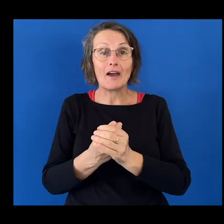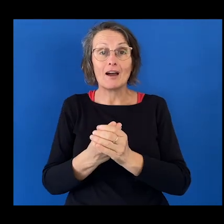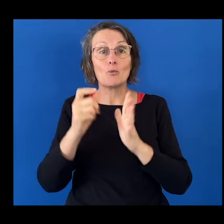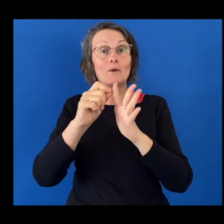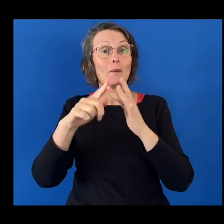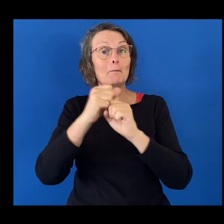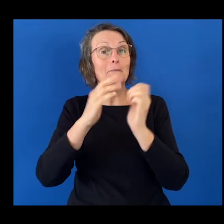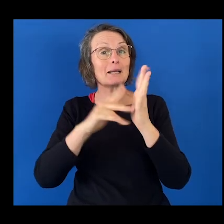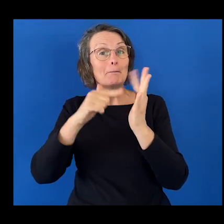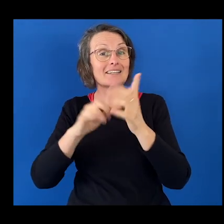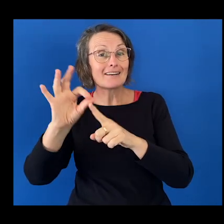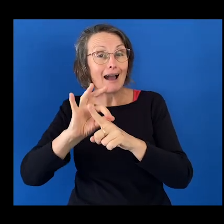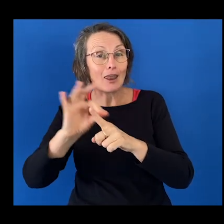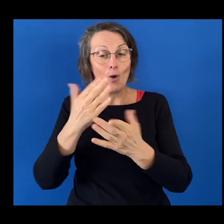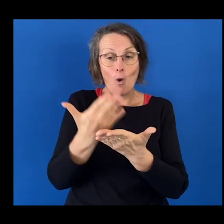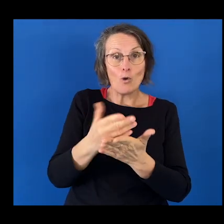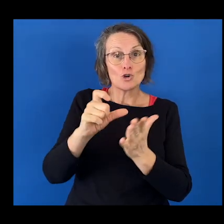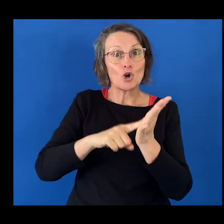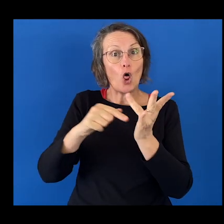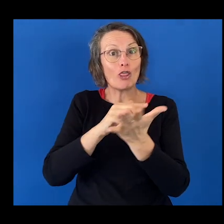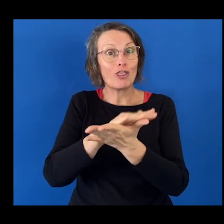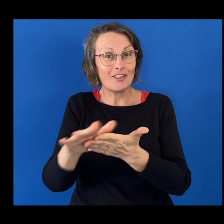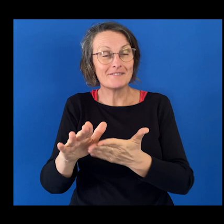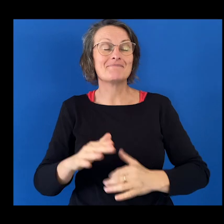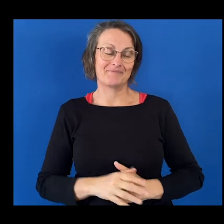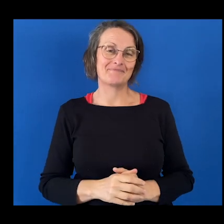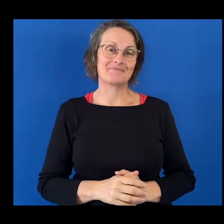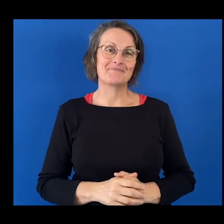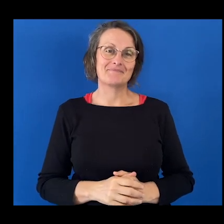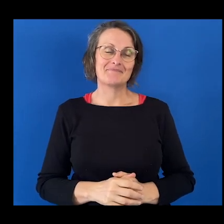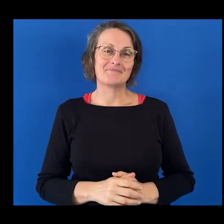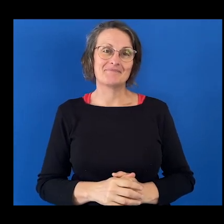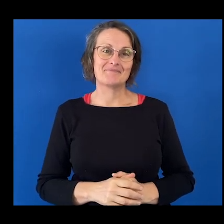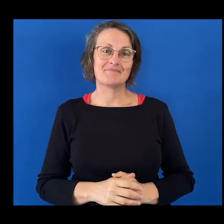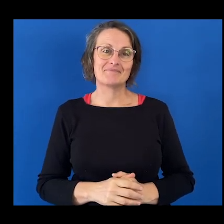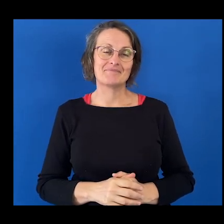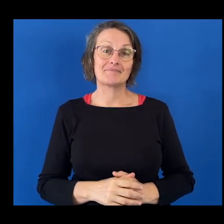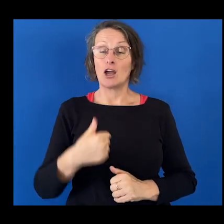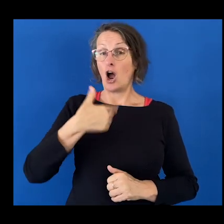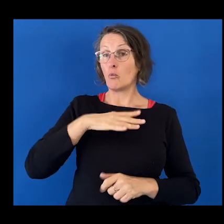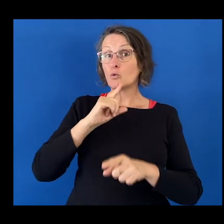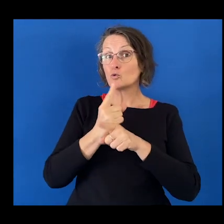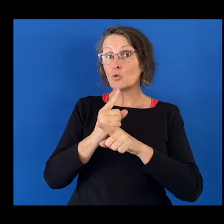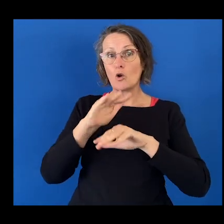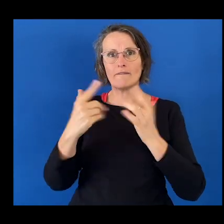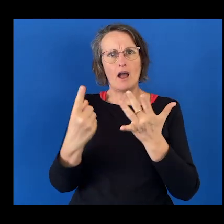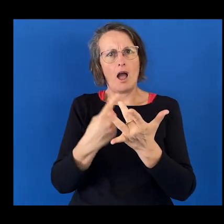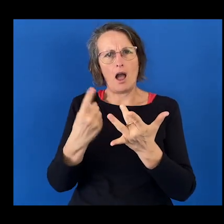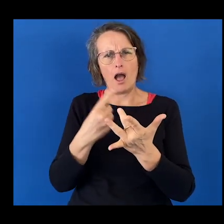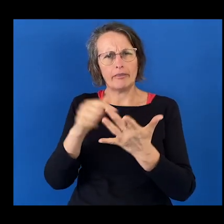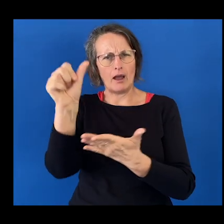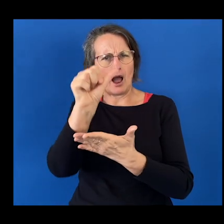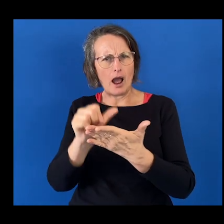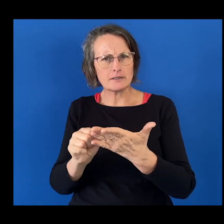those pigments to that beautiful bark cloth. I want to talk about some of the other works. You know, we talked first of all